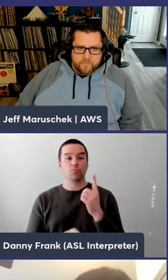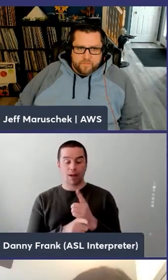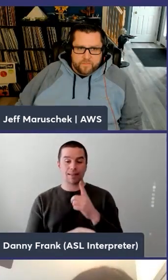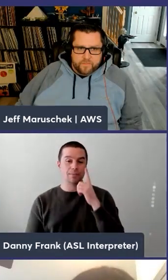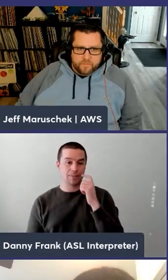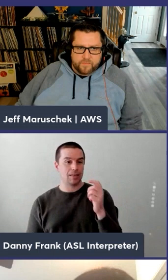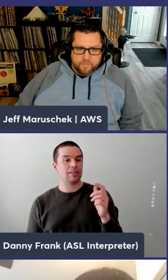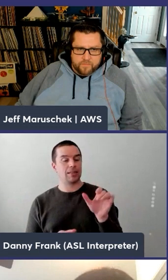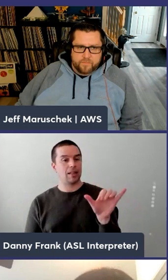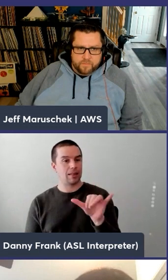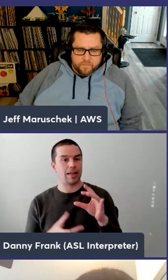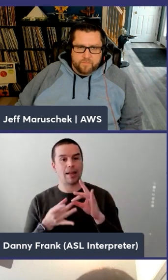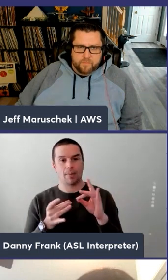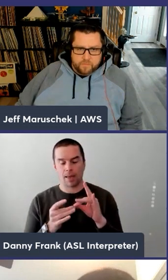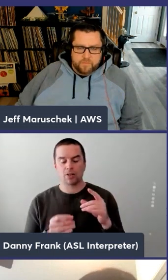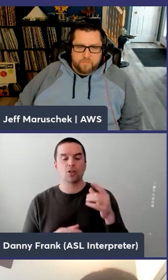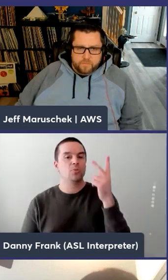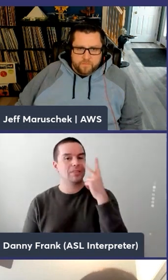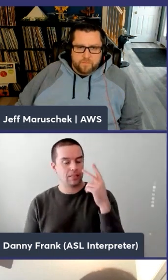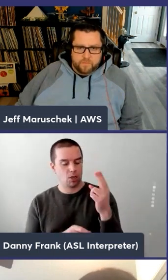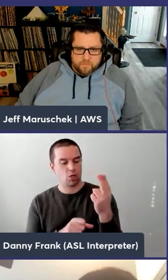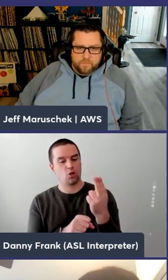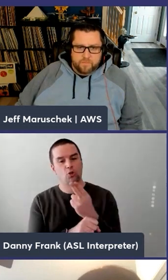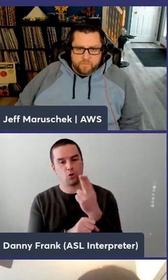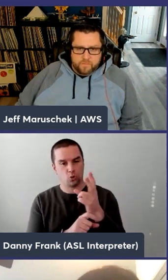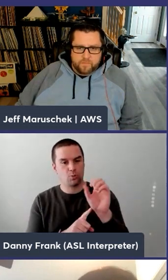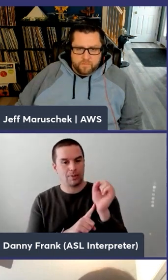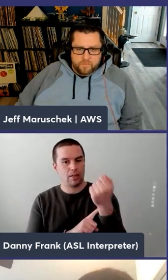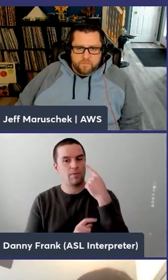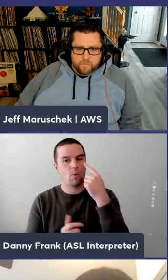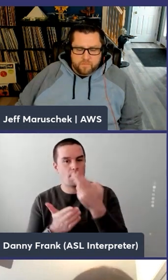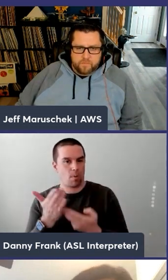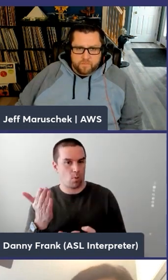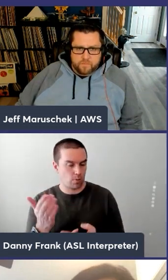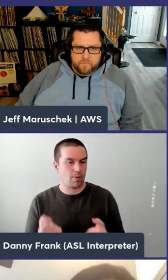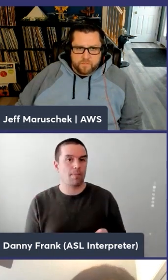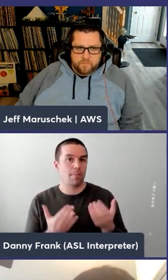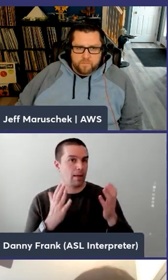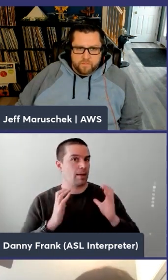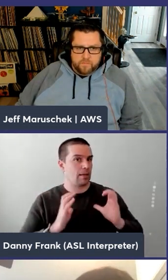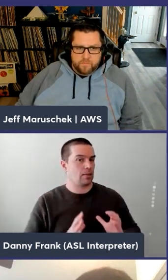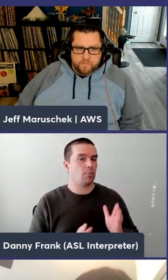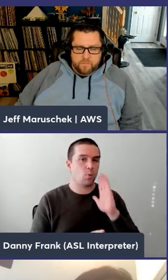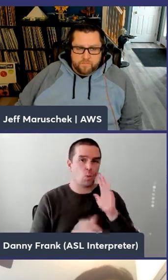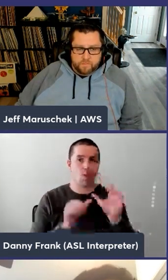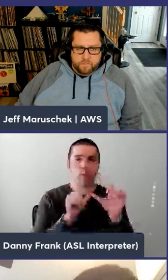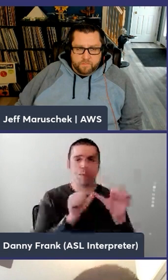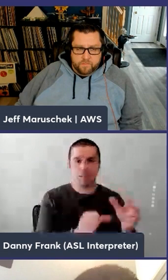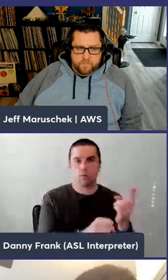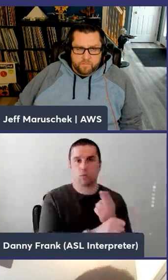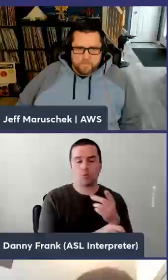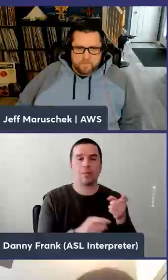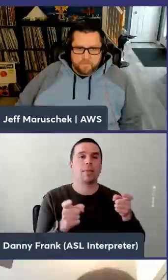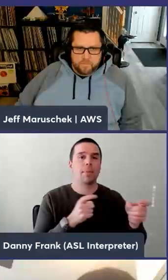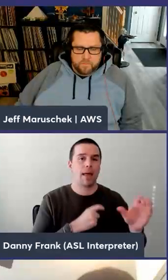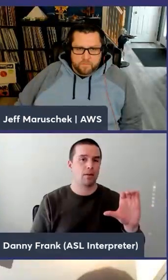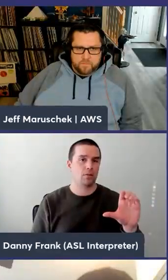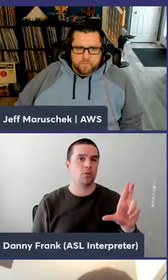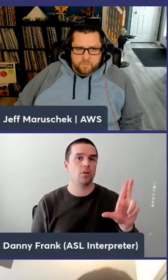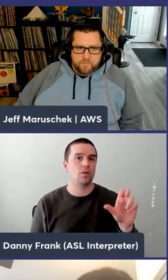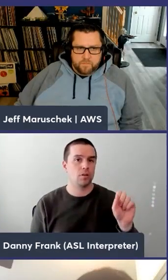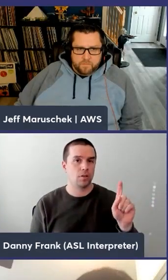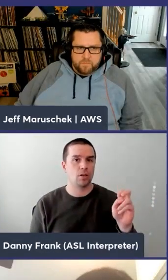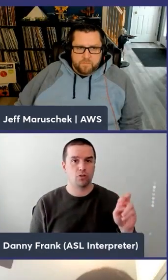cases for both, right? There's a big segment that would continue using managed clusters, and there's going to be a pretty